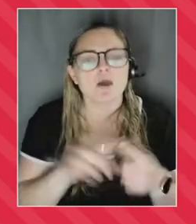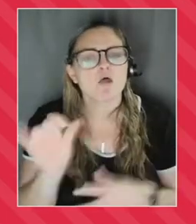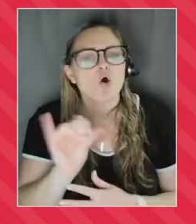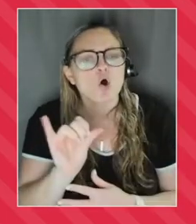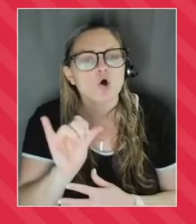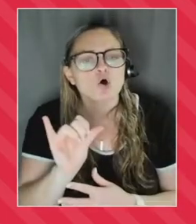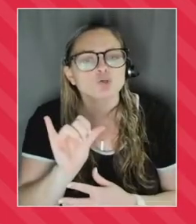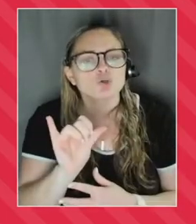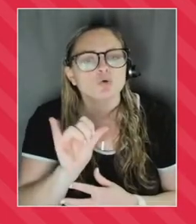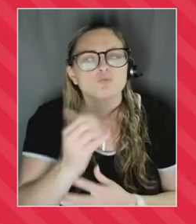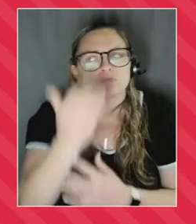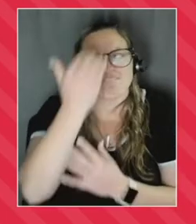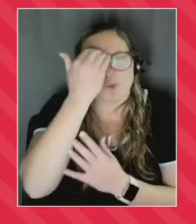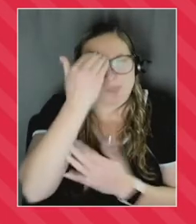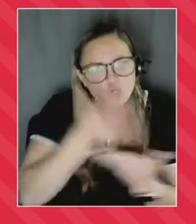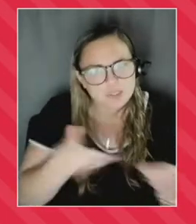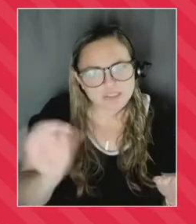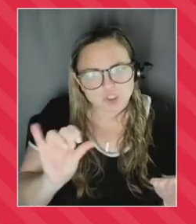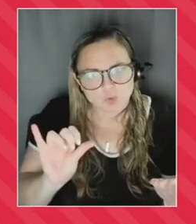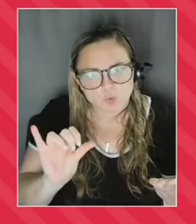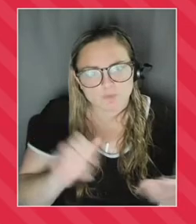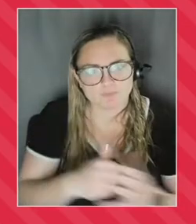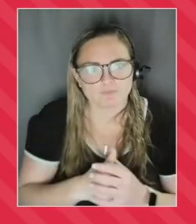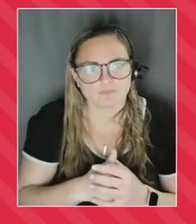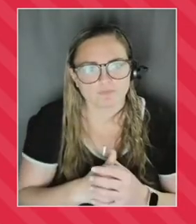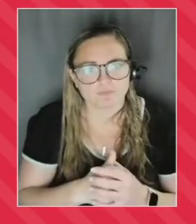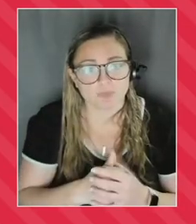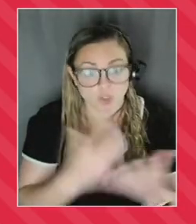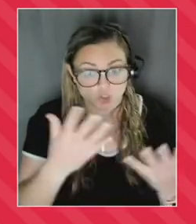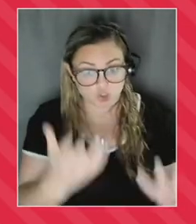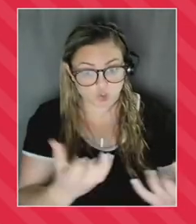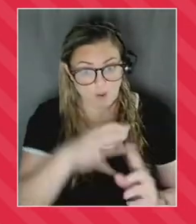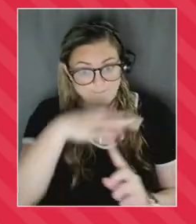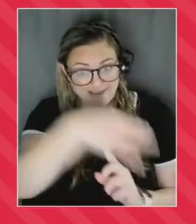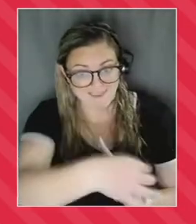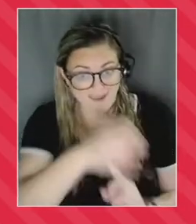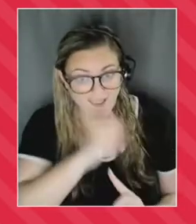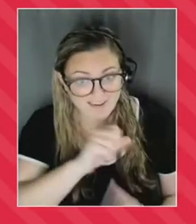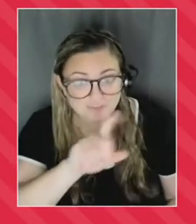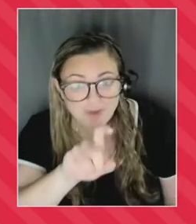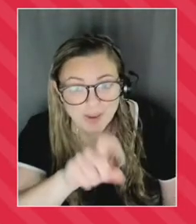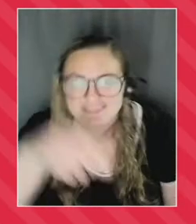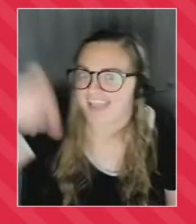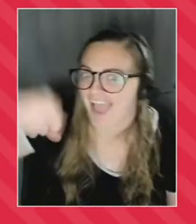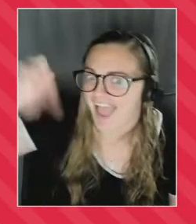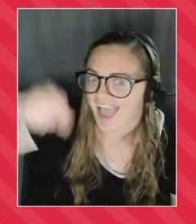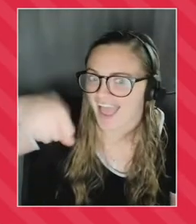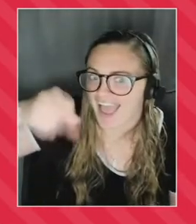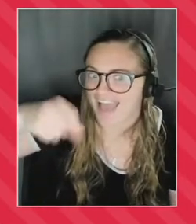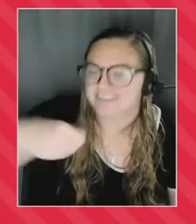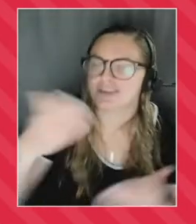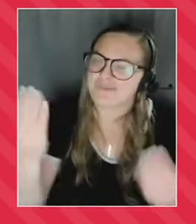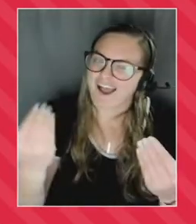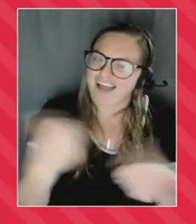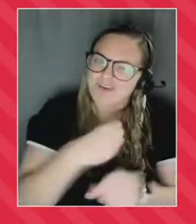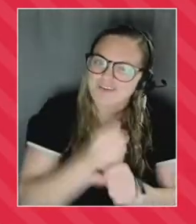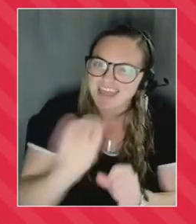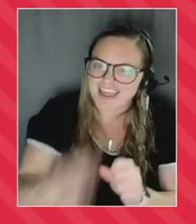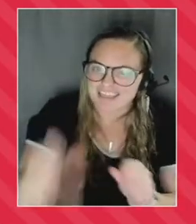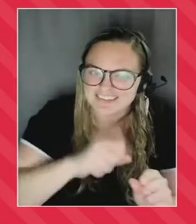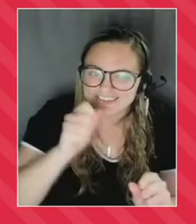very familiar items as well. Do you want banana ice cream? Yes! All right, let's make banana ice cream. Yay,